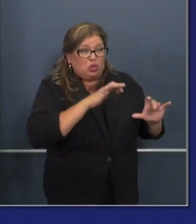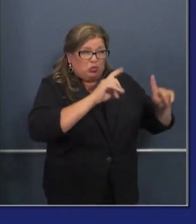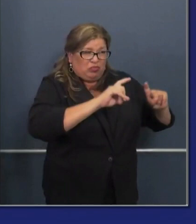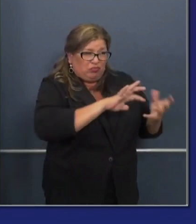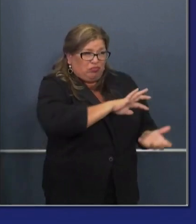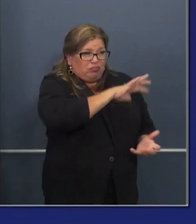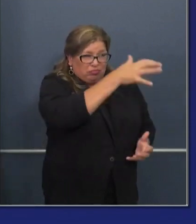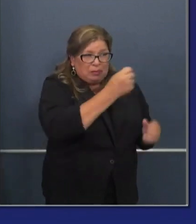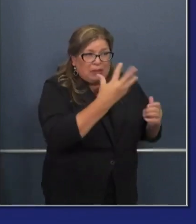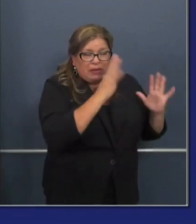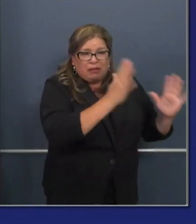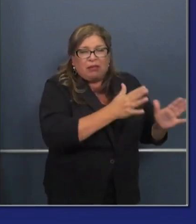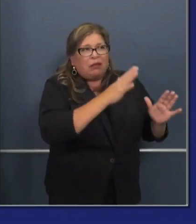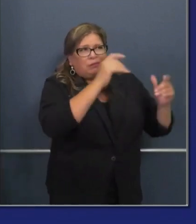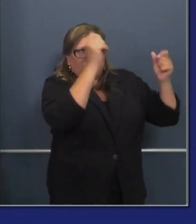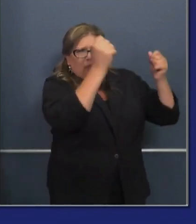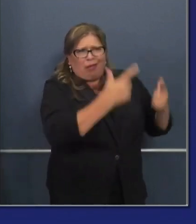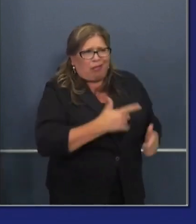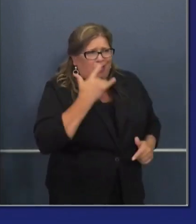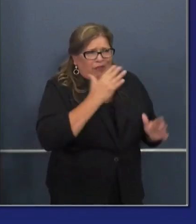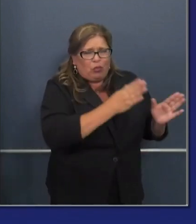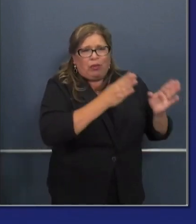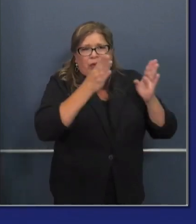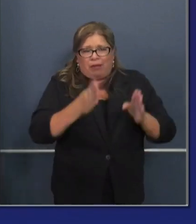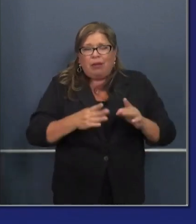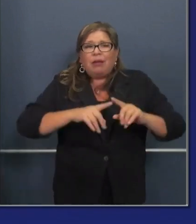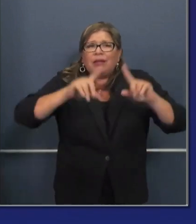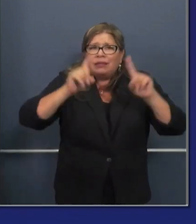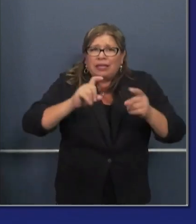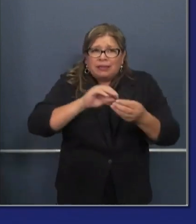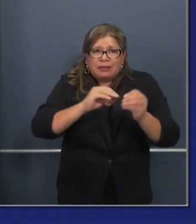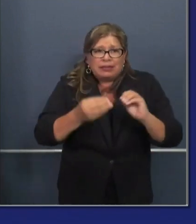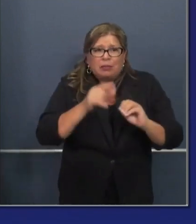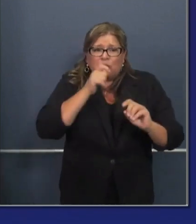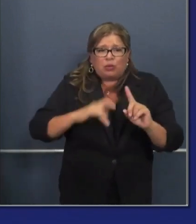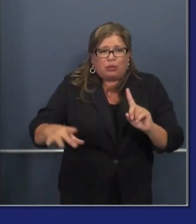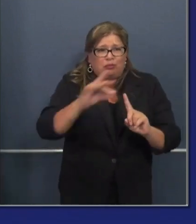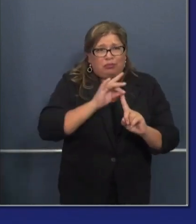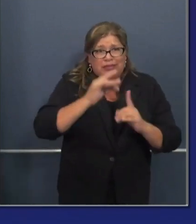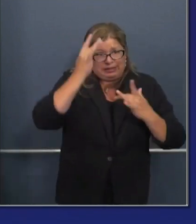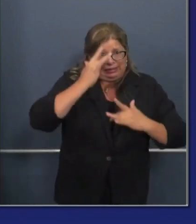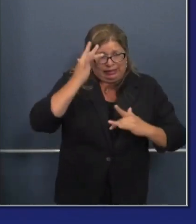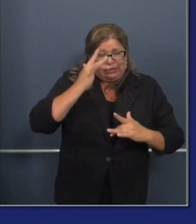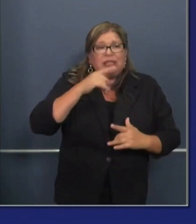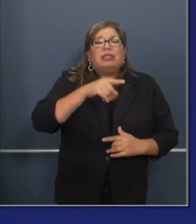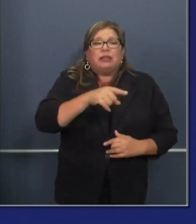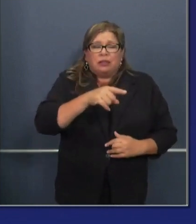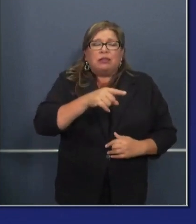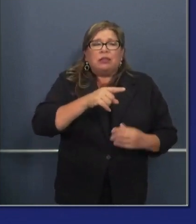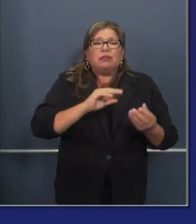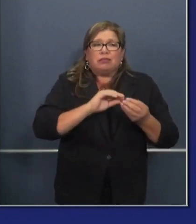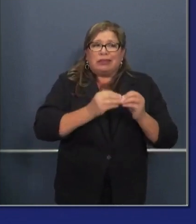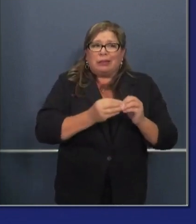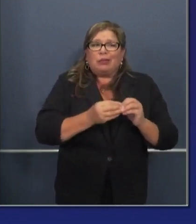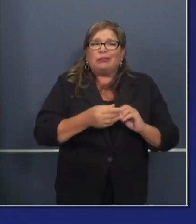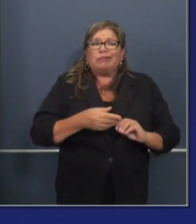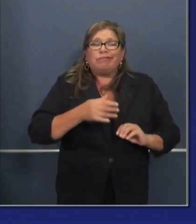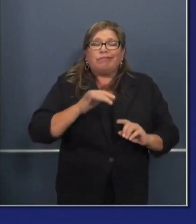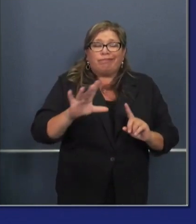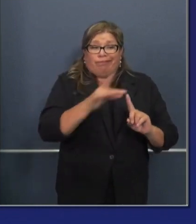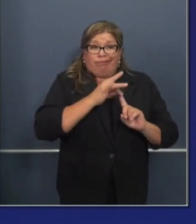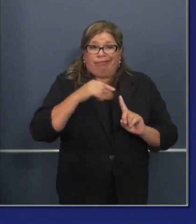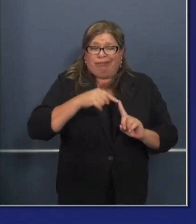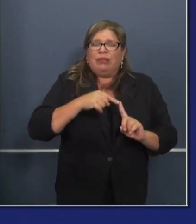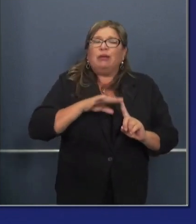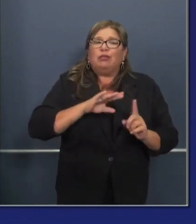commensurate modest increase in the positivity rate, percentage of people tested that are tested positive for COVID-19,